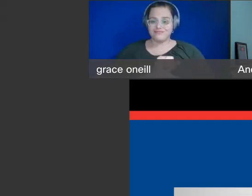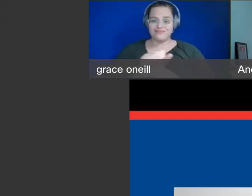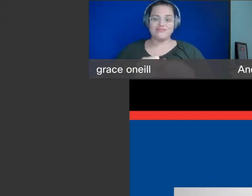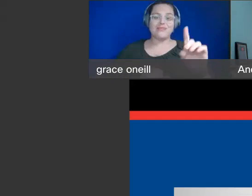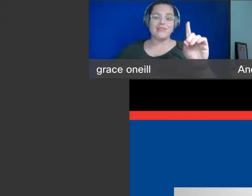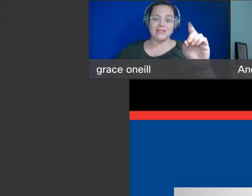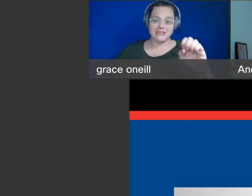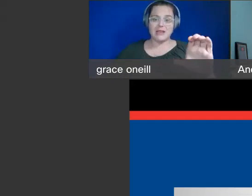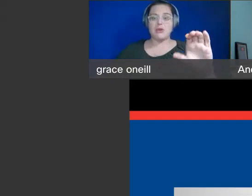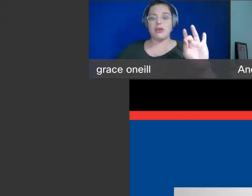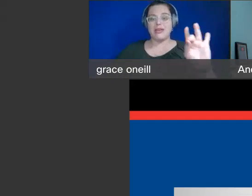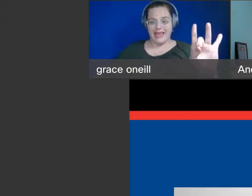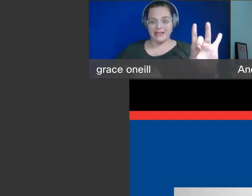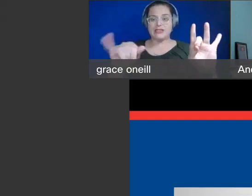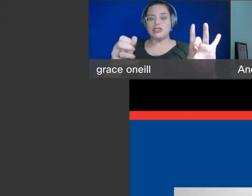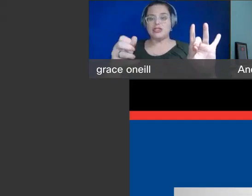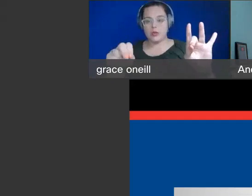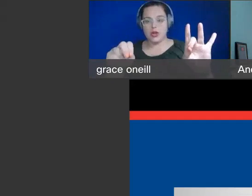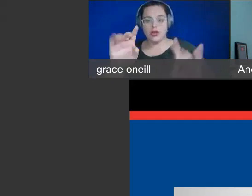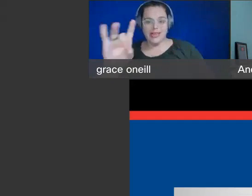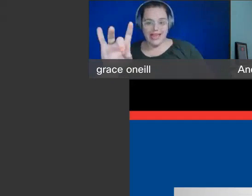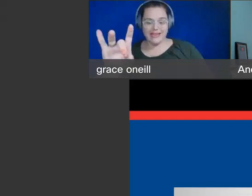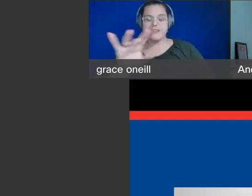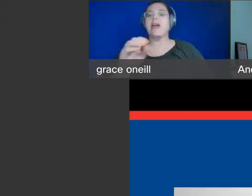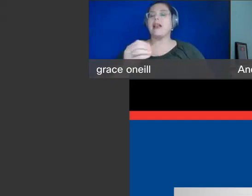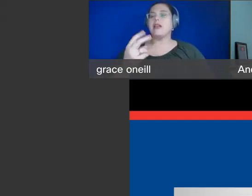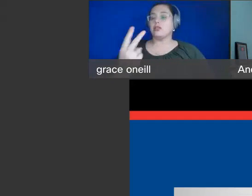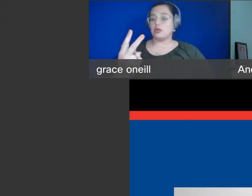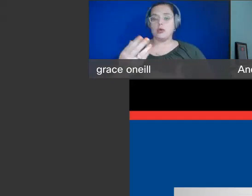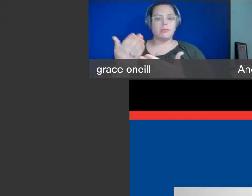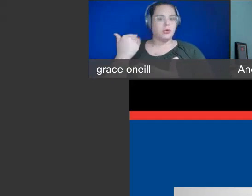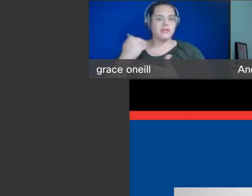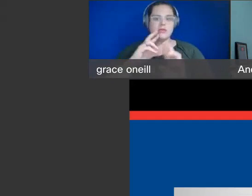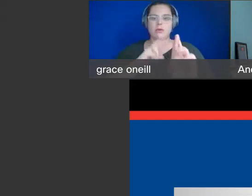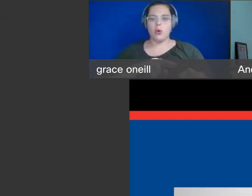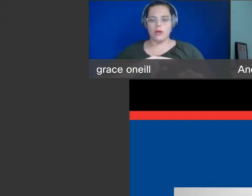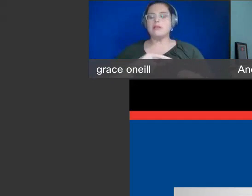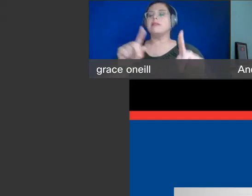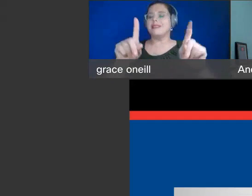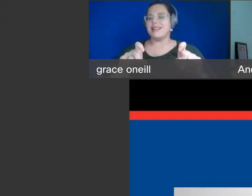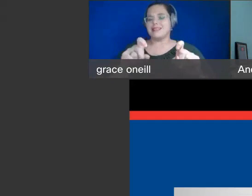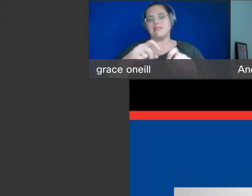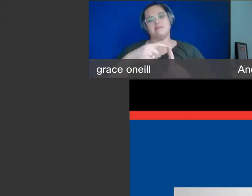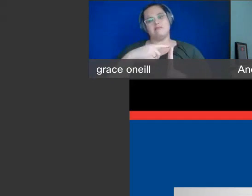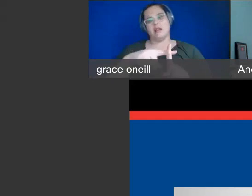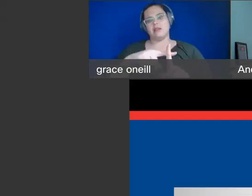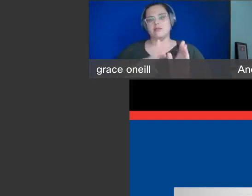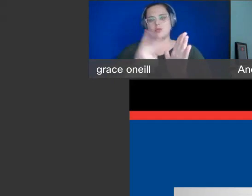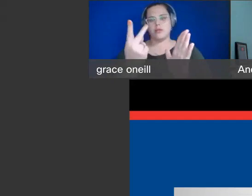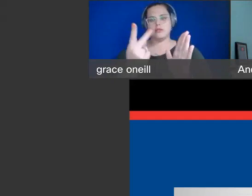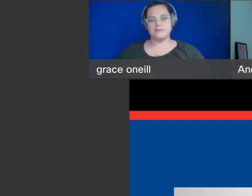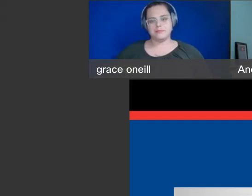8 in January, and 2 who we had previously reported who had tested positive twice.